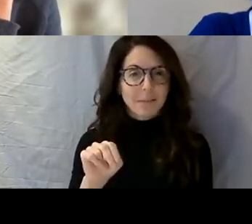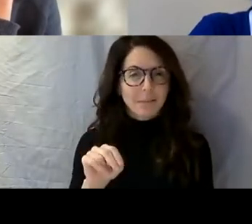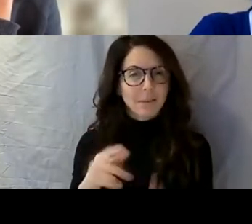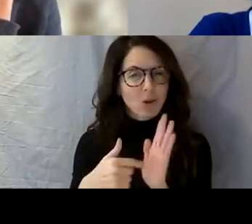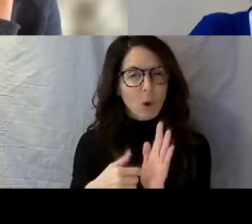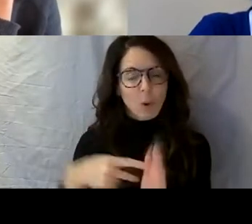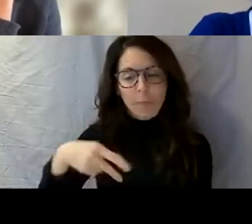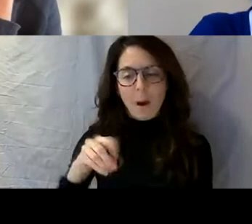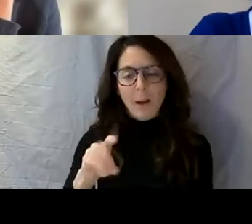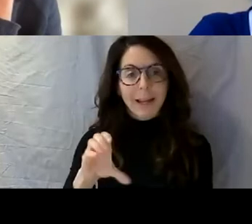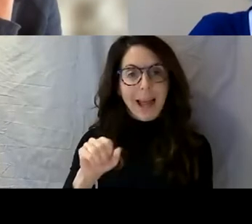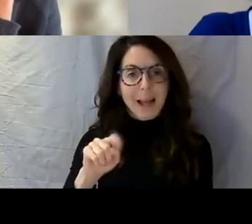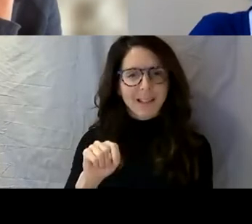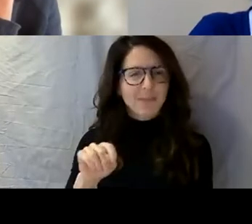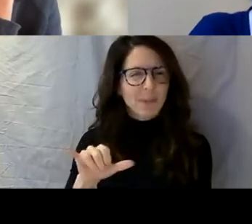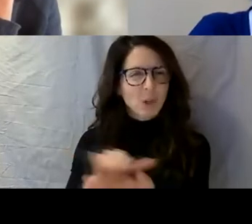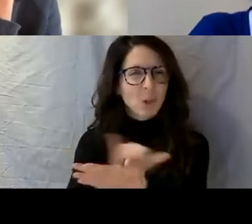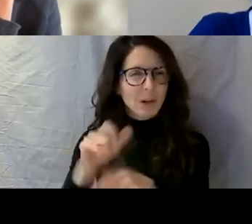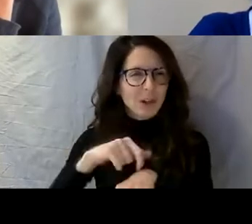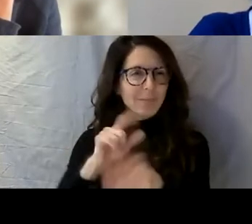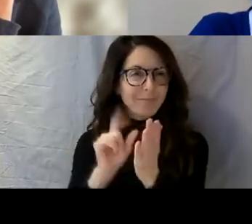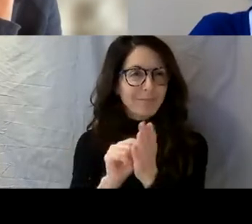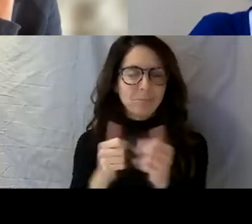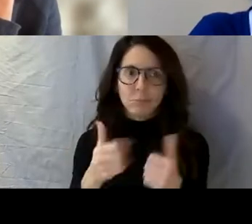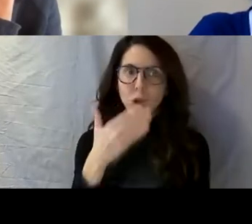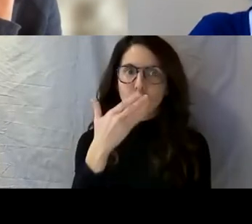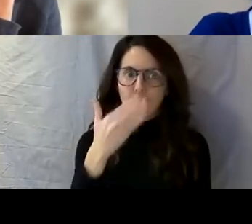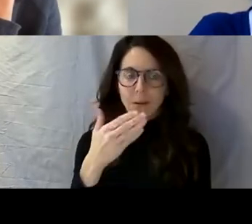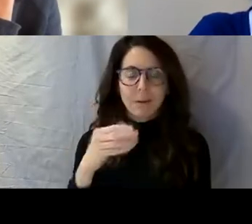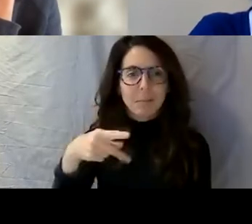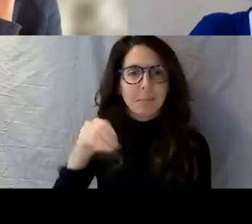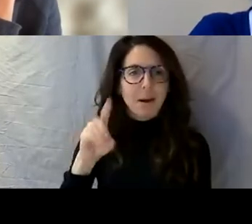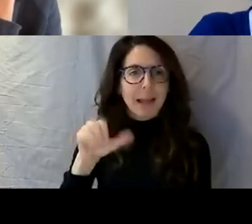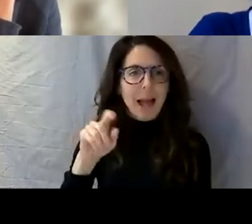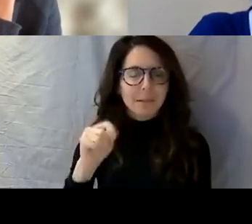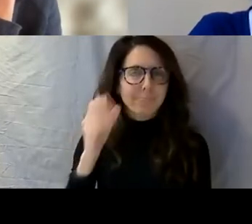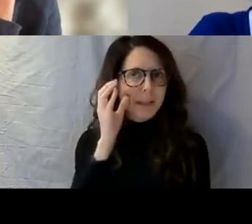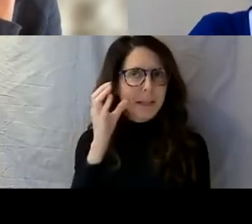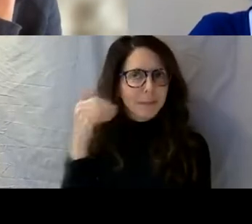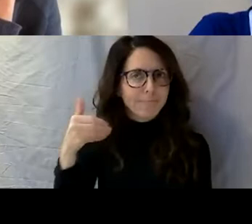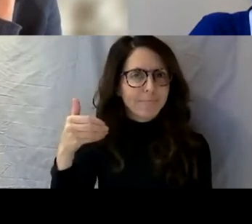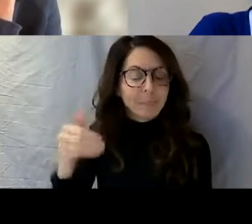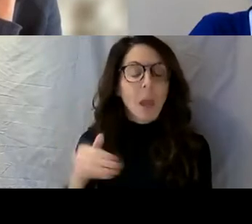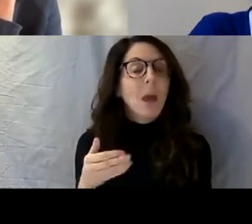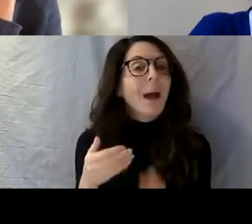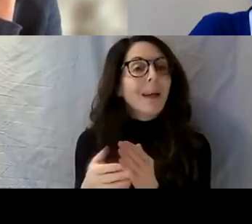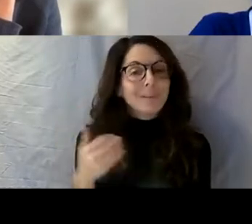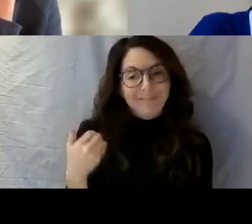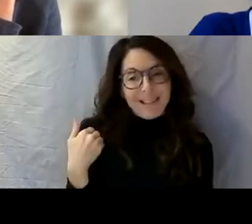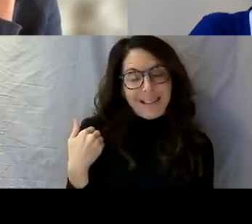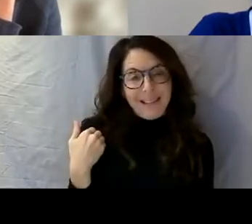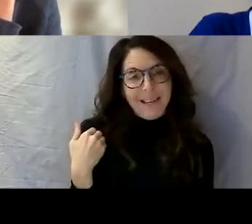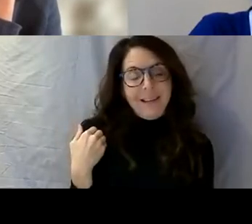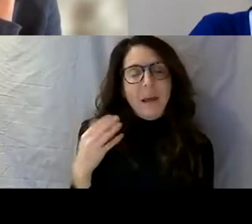from the New York Times. Great podcast. I listen to it regularly. And the other day, I heard an